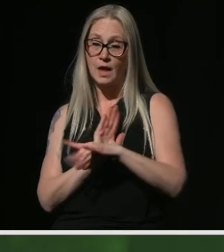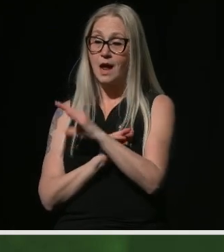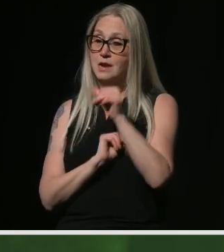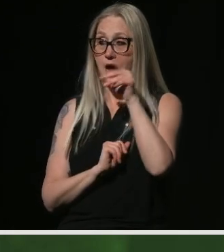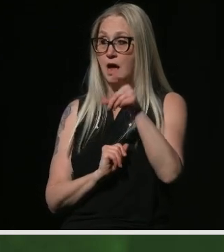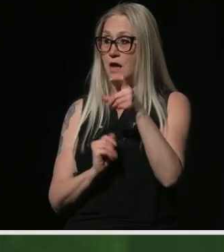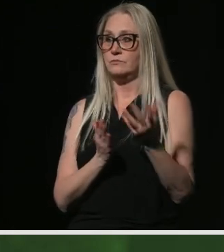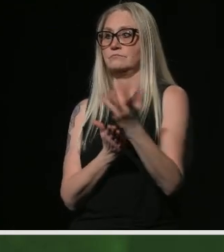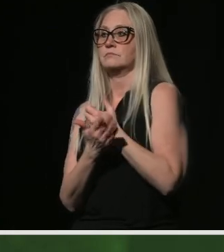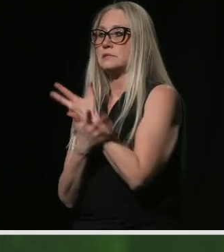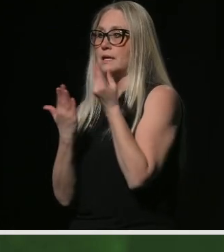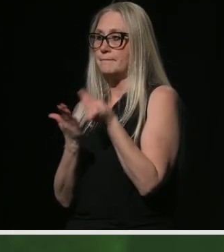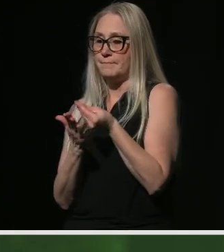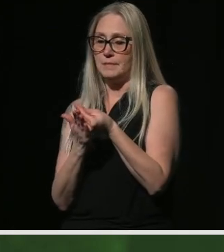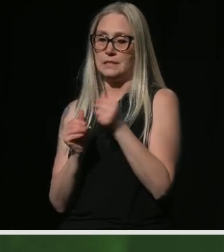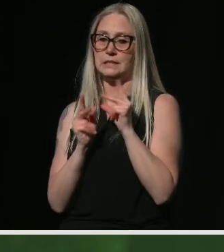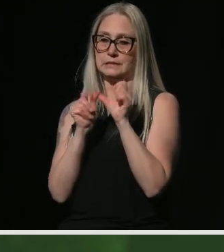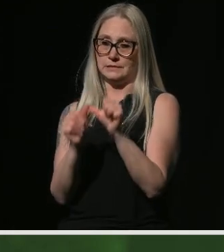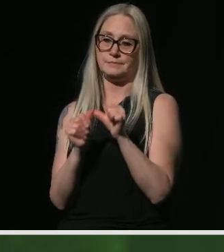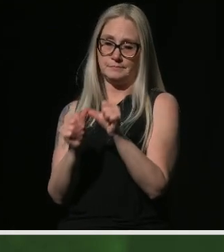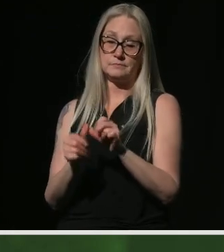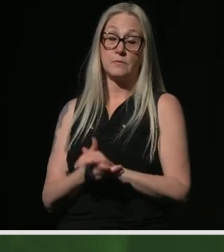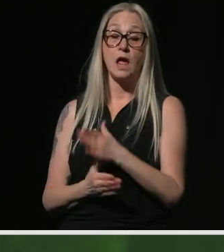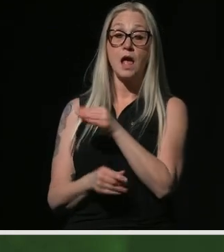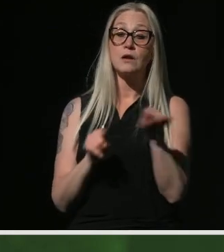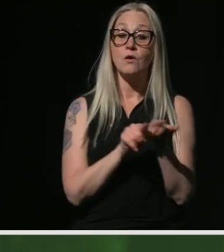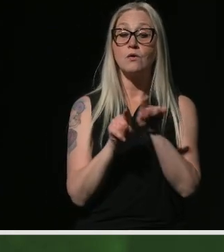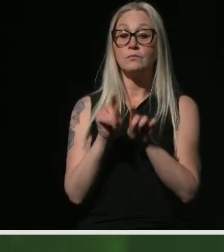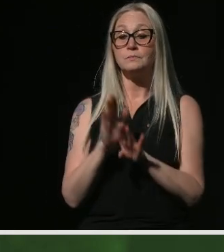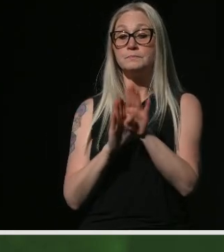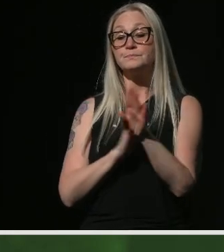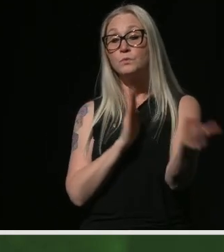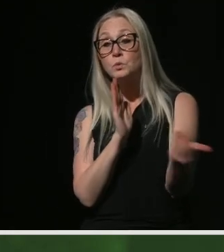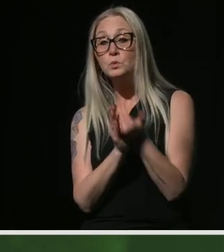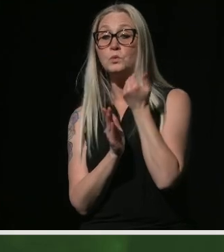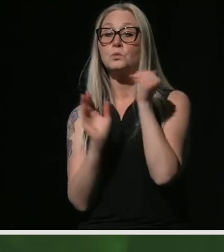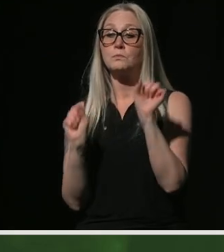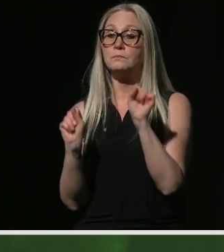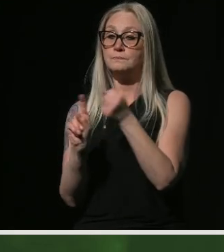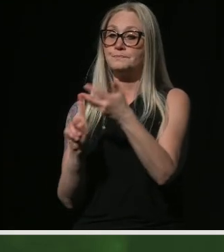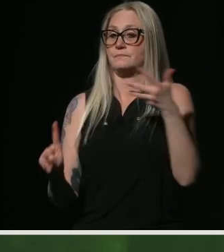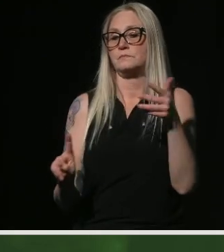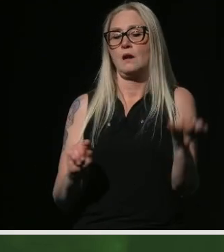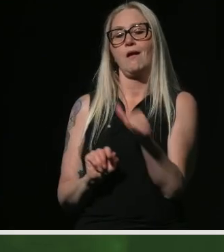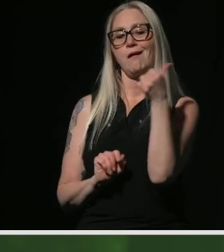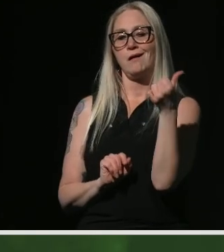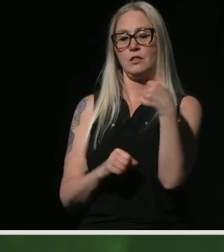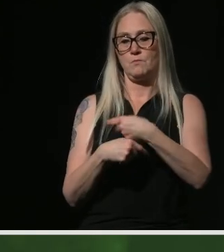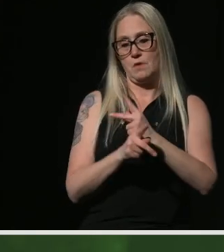capital to actually keep us liquid. And we're building a platform with the potential to expand to other problems.